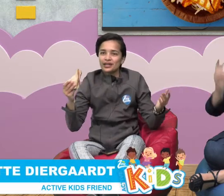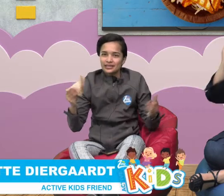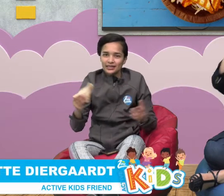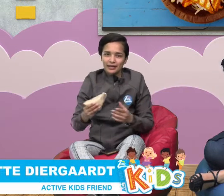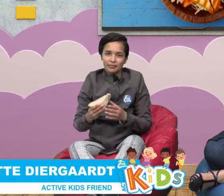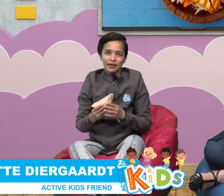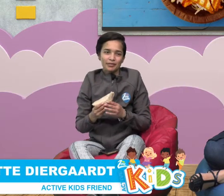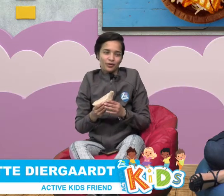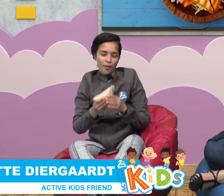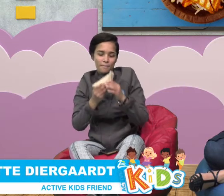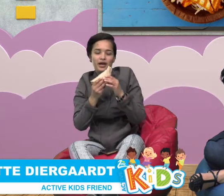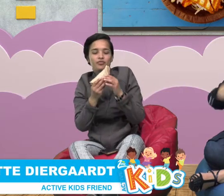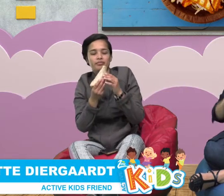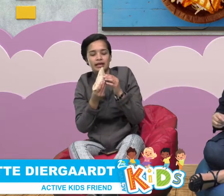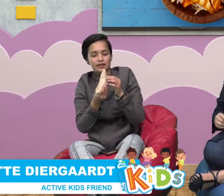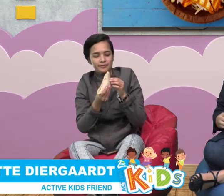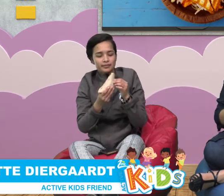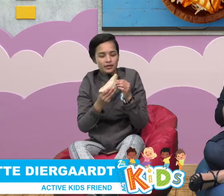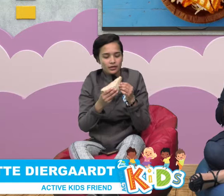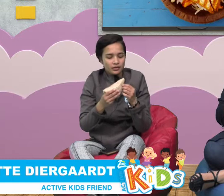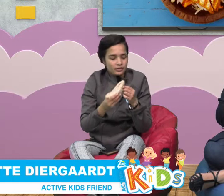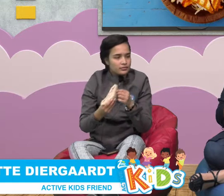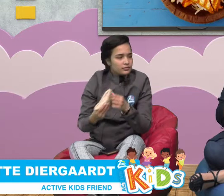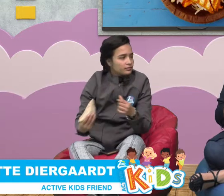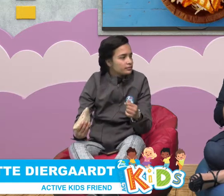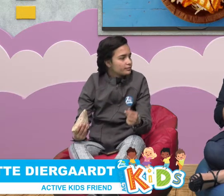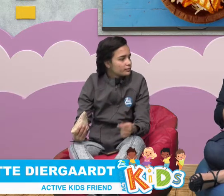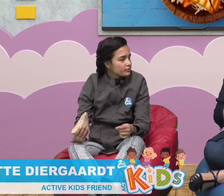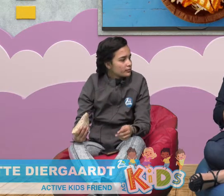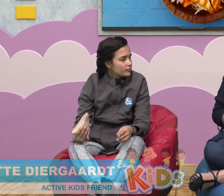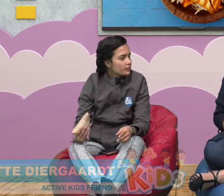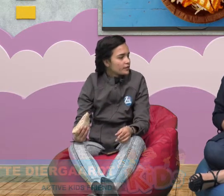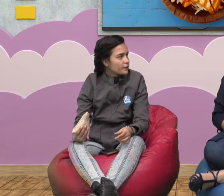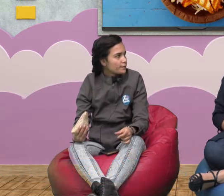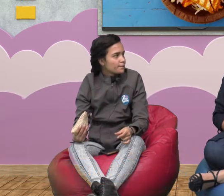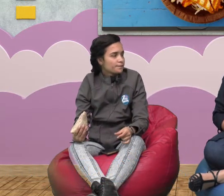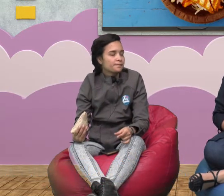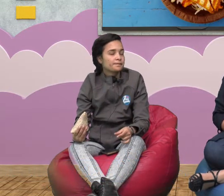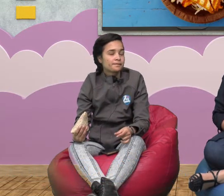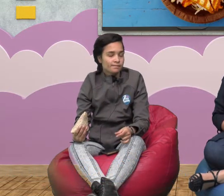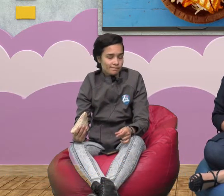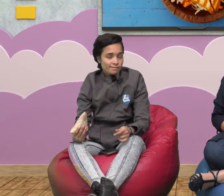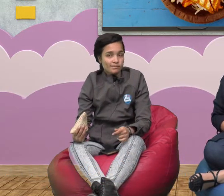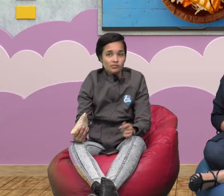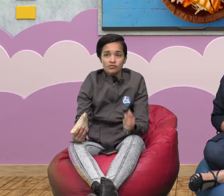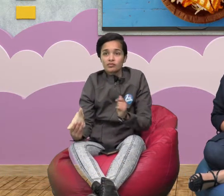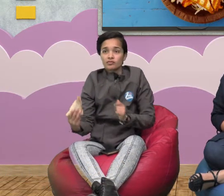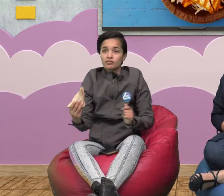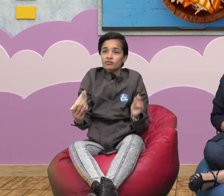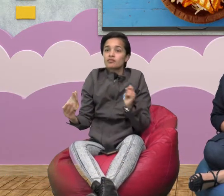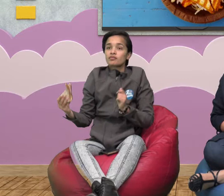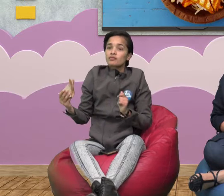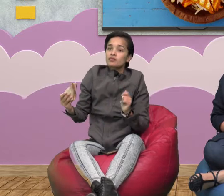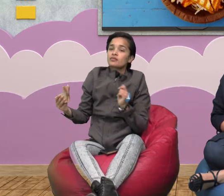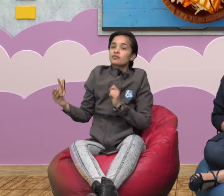Who doesn't like Bakpro bread? And it's fresh and it's fluffy and it's soft. So before we're going to eat, we